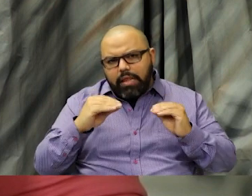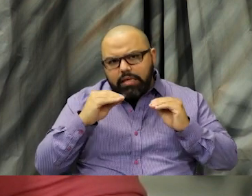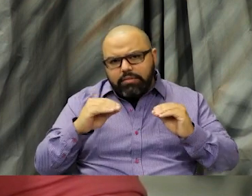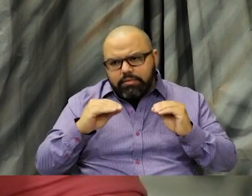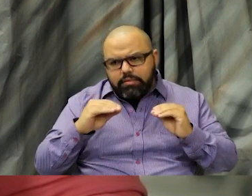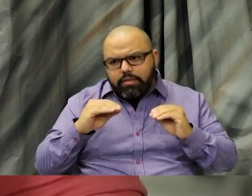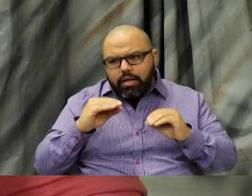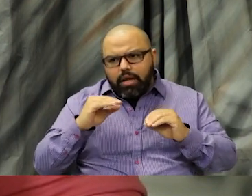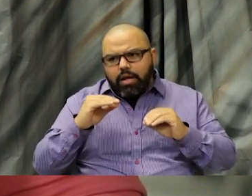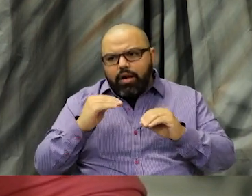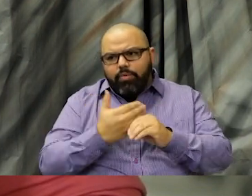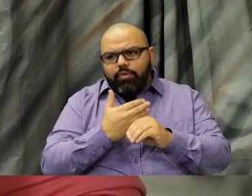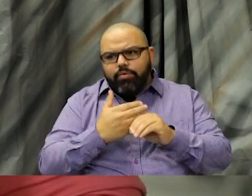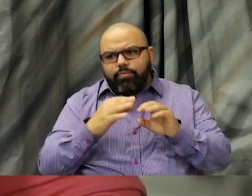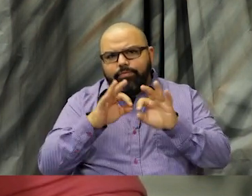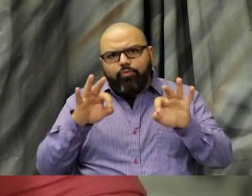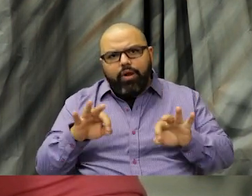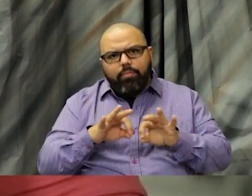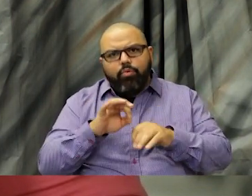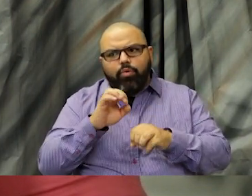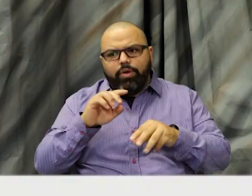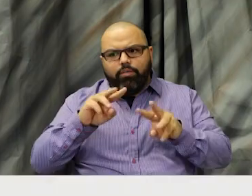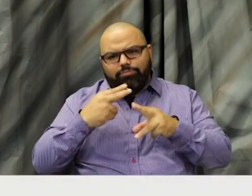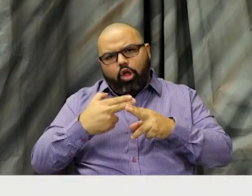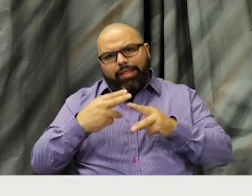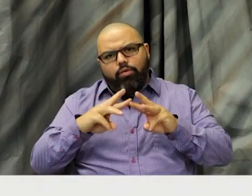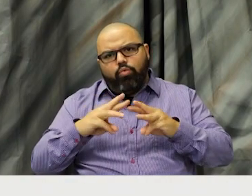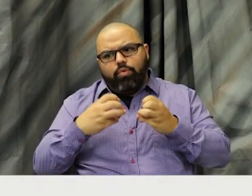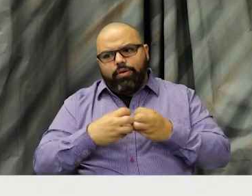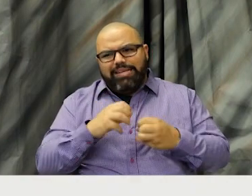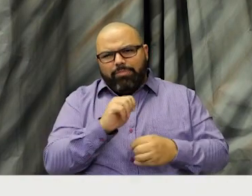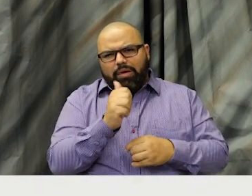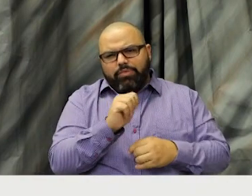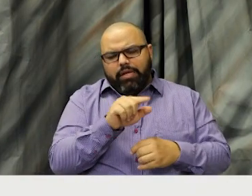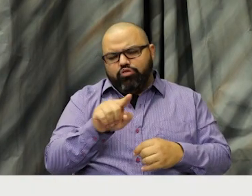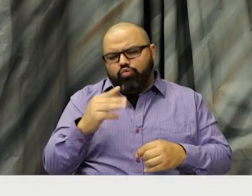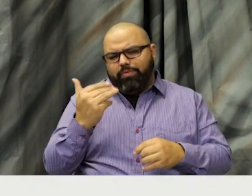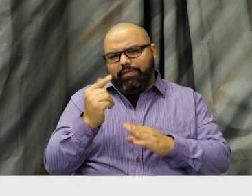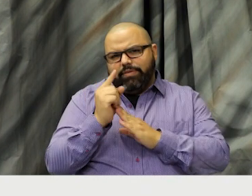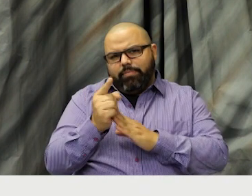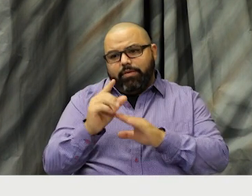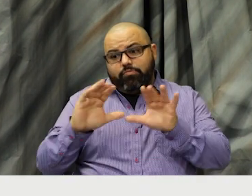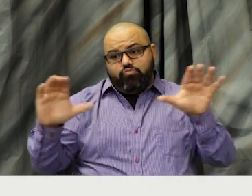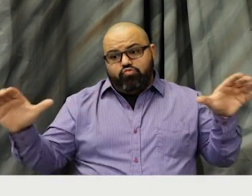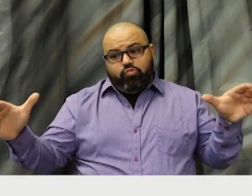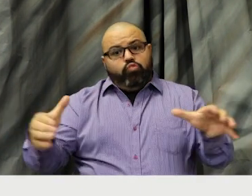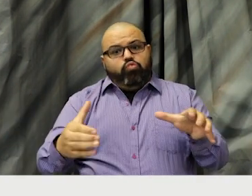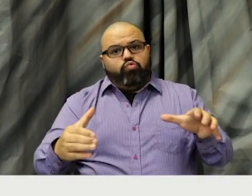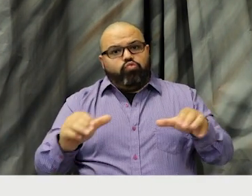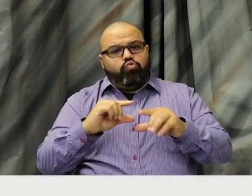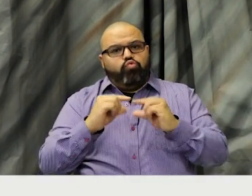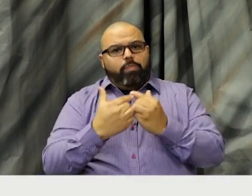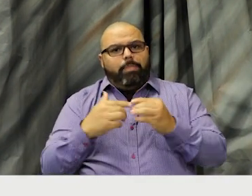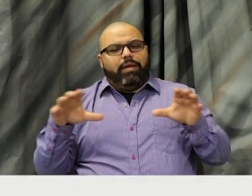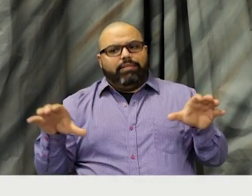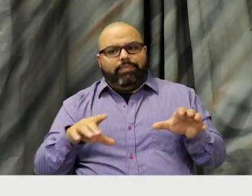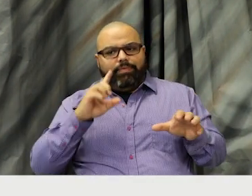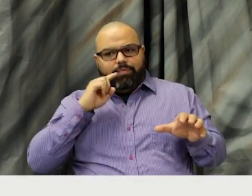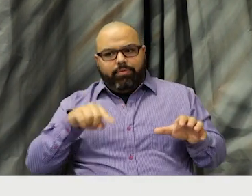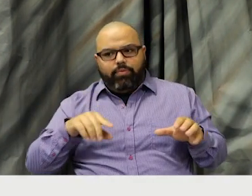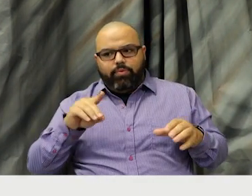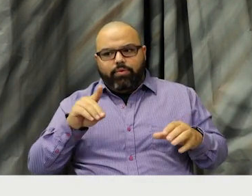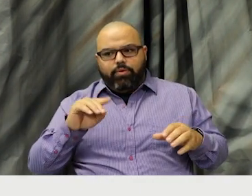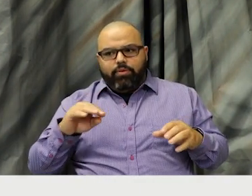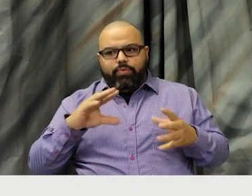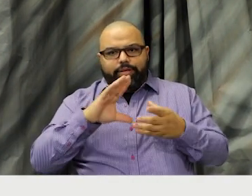In our New Technique Network framework, we call this a workshop. It is a 10 to 15 minute whole group activity. For this case, we